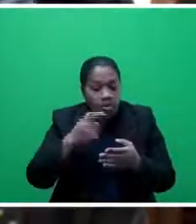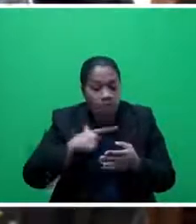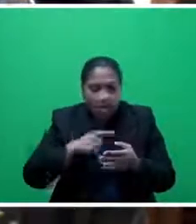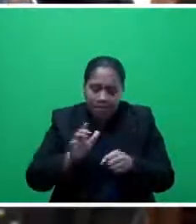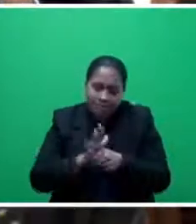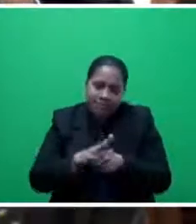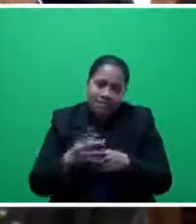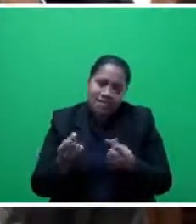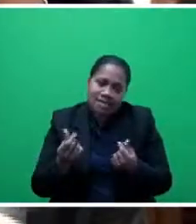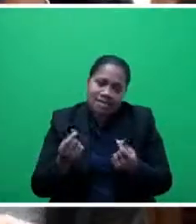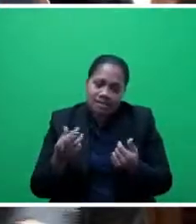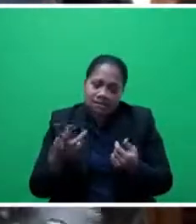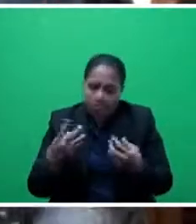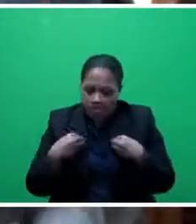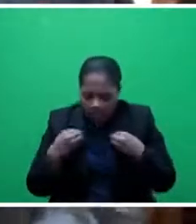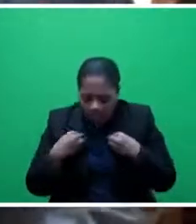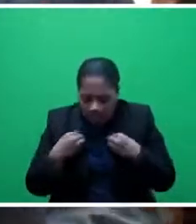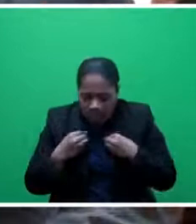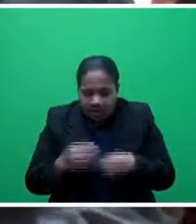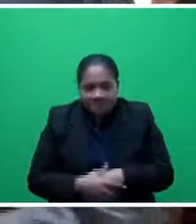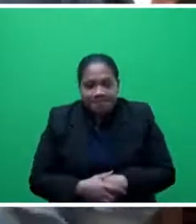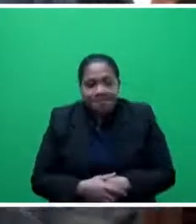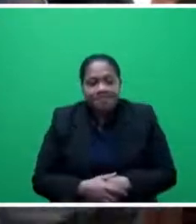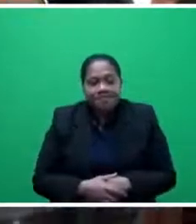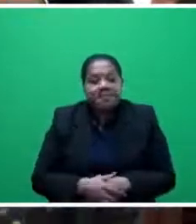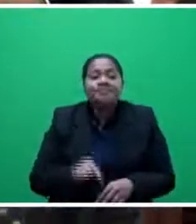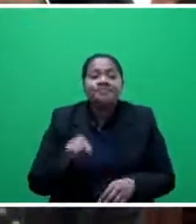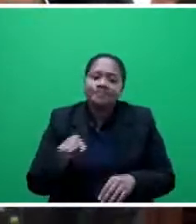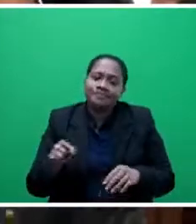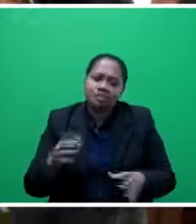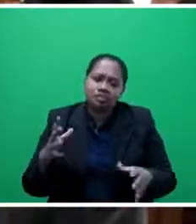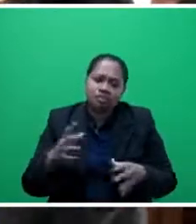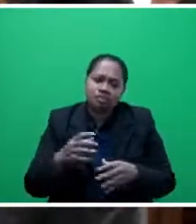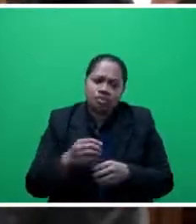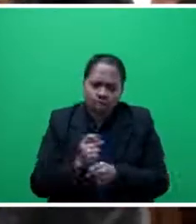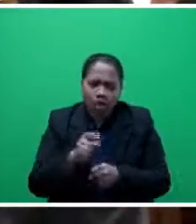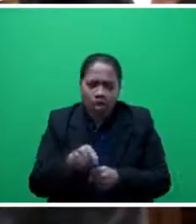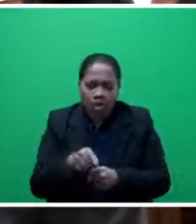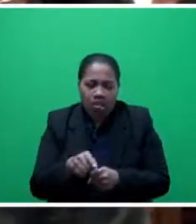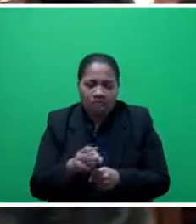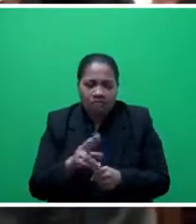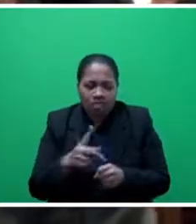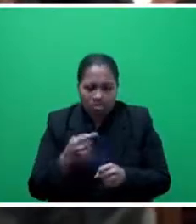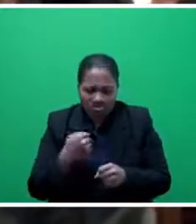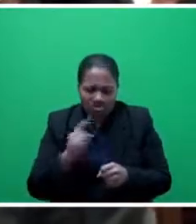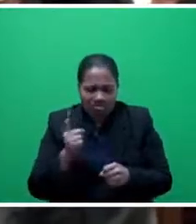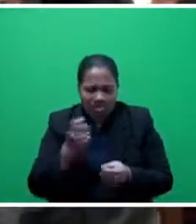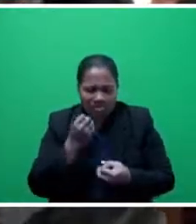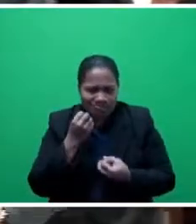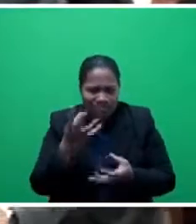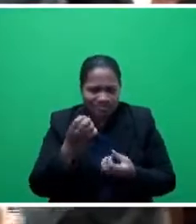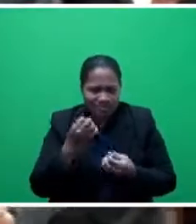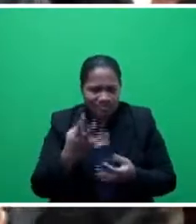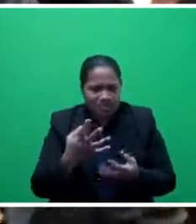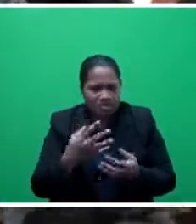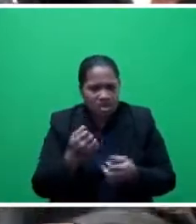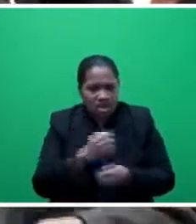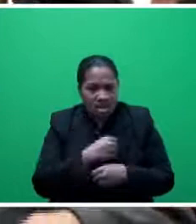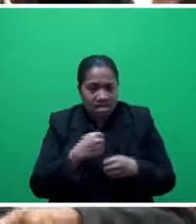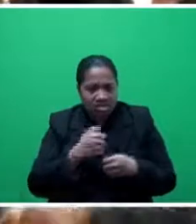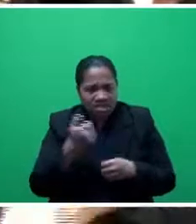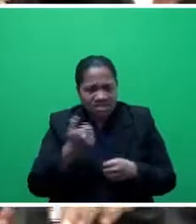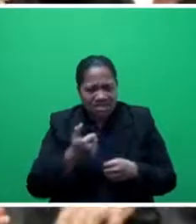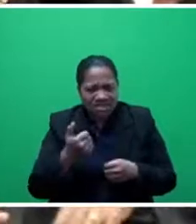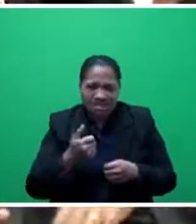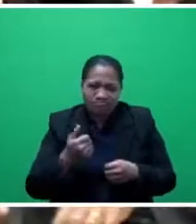go and make applications, etc. So that's the overall gist of it. And Mr. Speaker says we've highlighted there's over 1,600